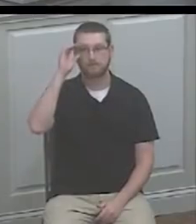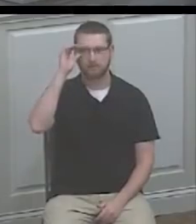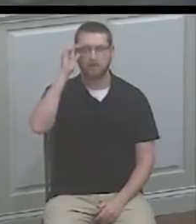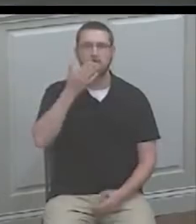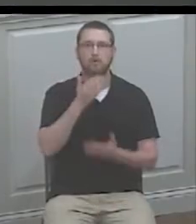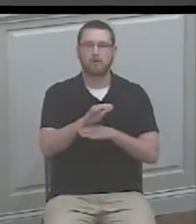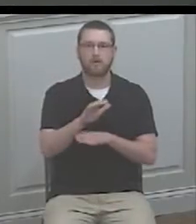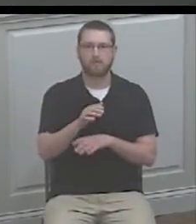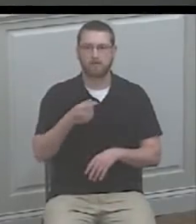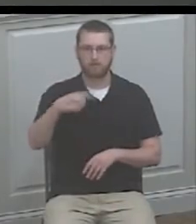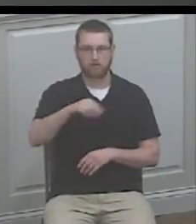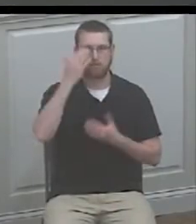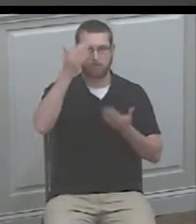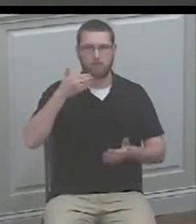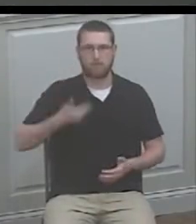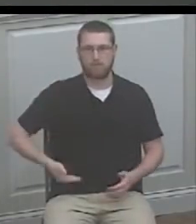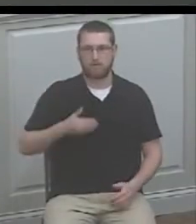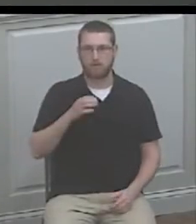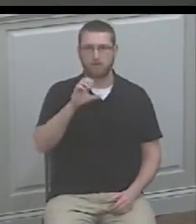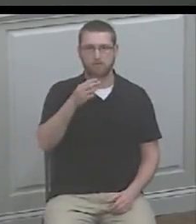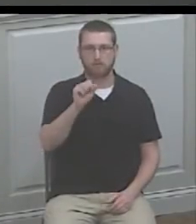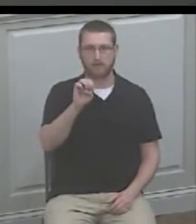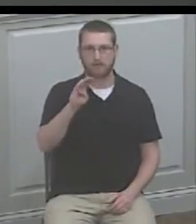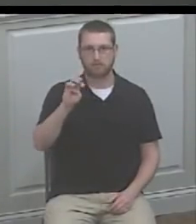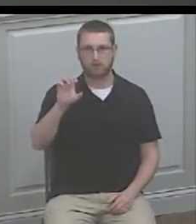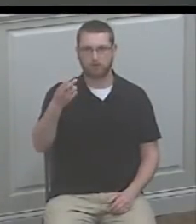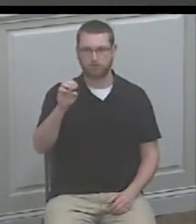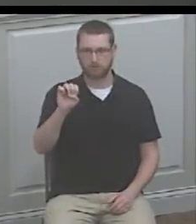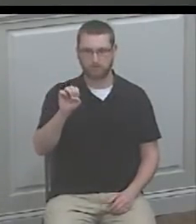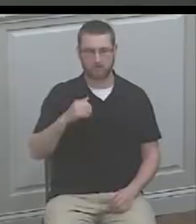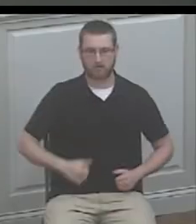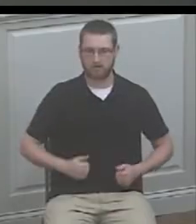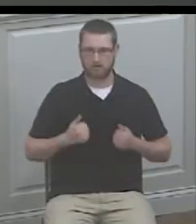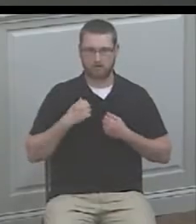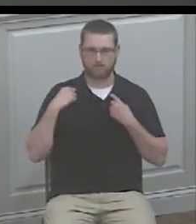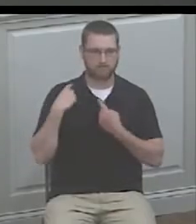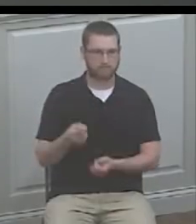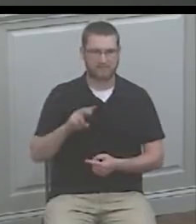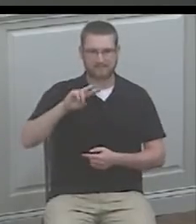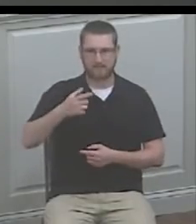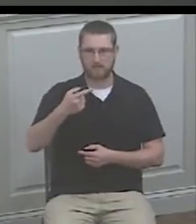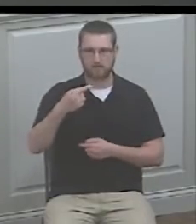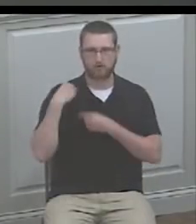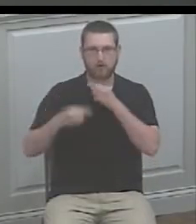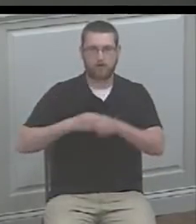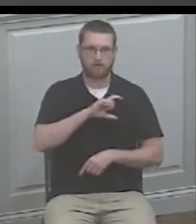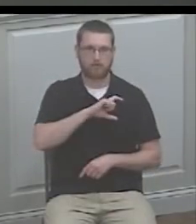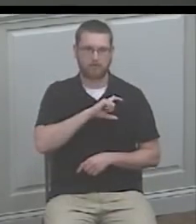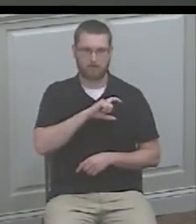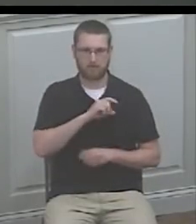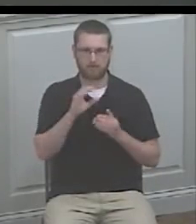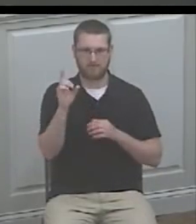Good evening. For those of you who don't know me, my name is Chase Broach, lifelong resident and second-generation police officer for the city of